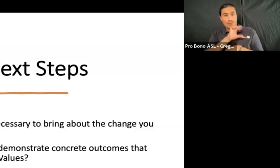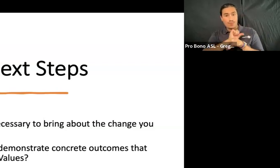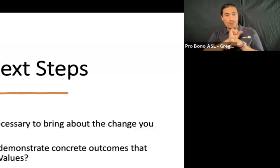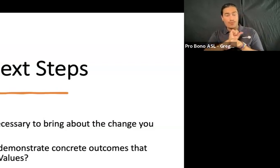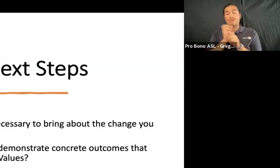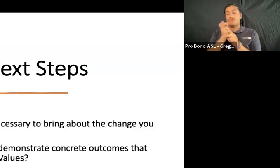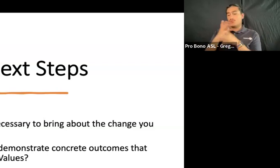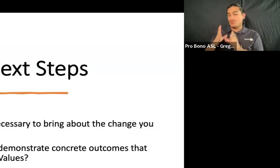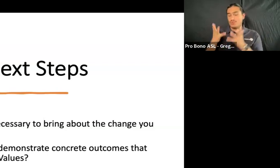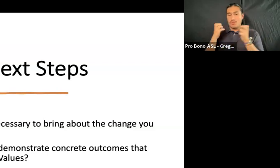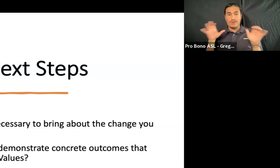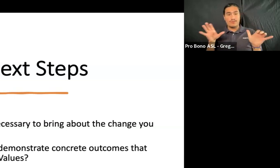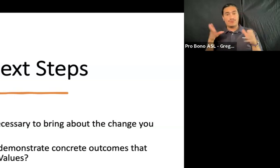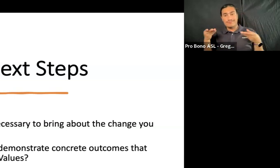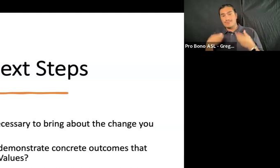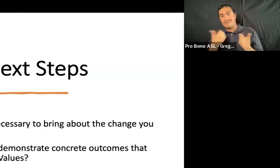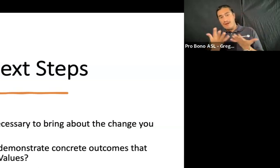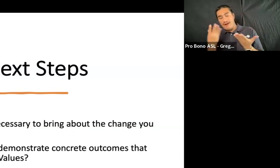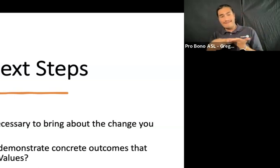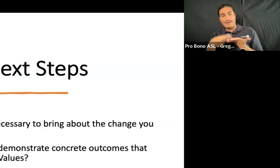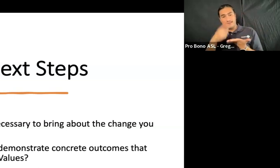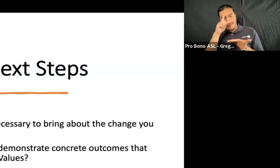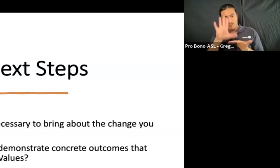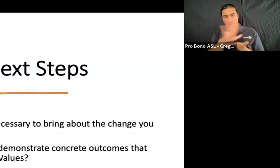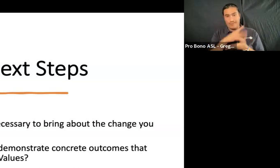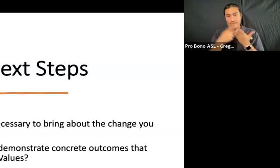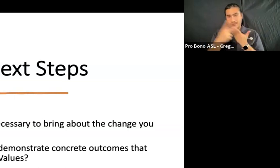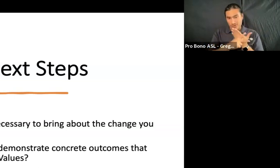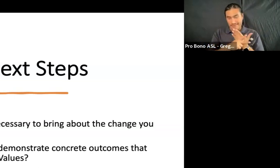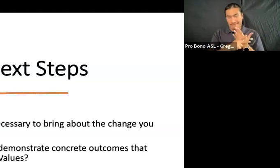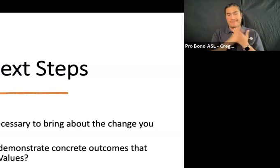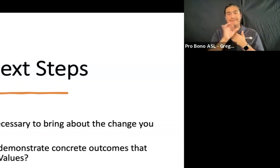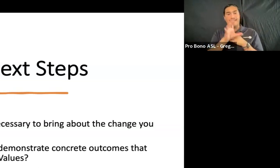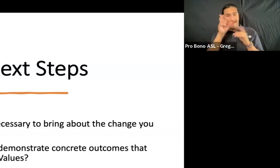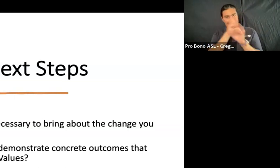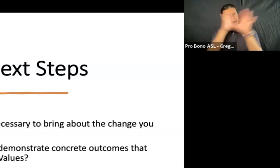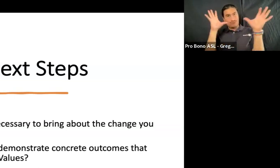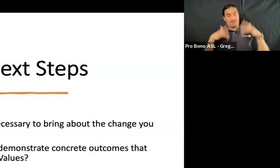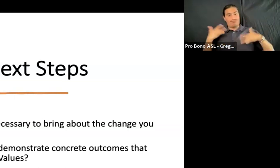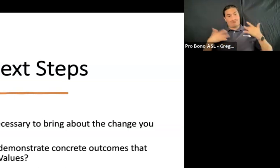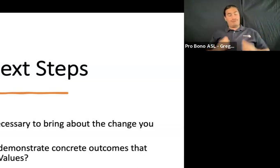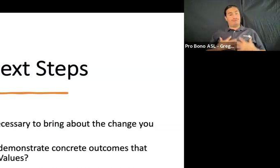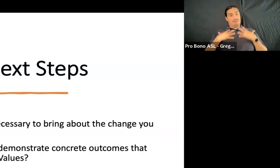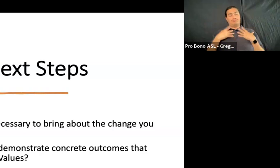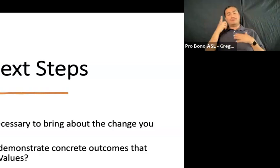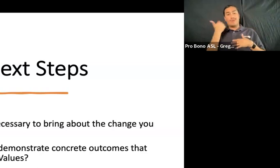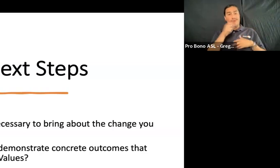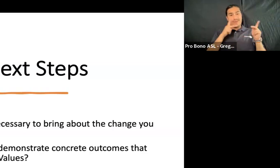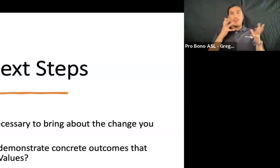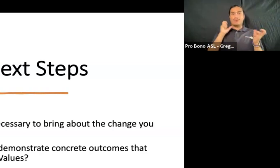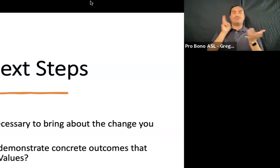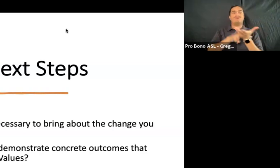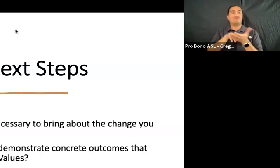a producer wanting to give you funds to create that project. Is your vision inspiring in that way that other people want to sign on to support